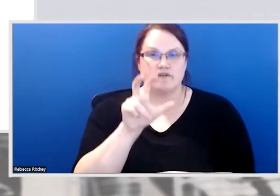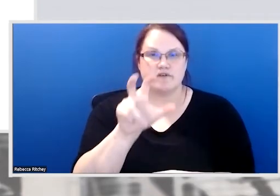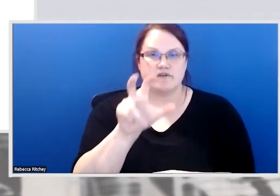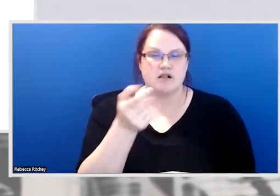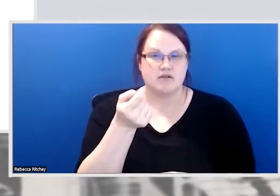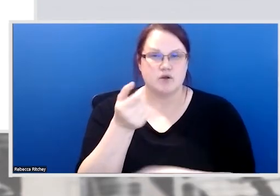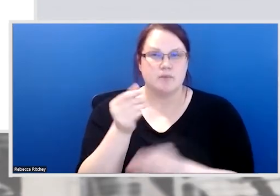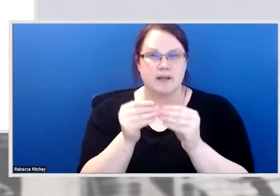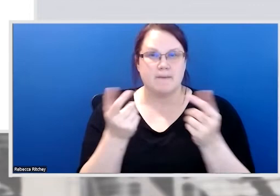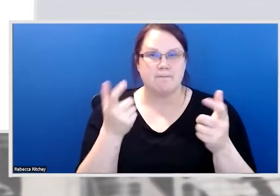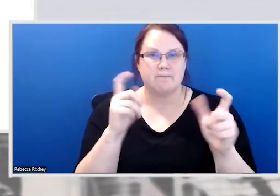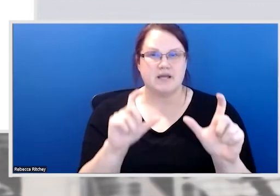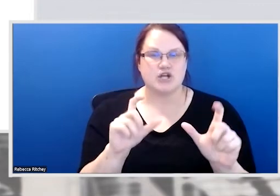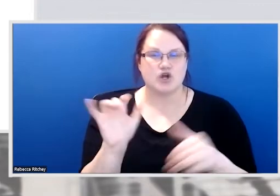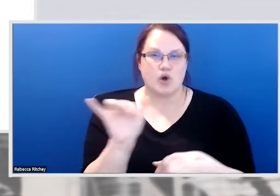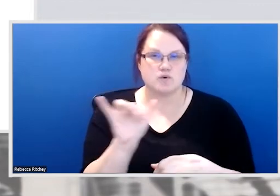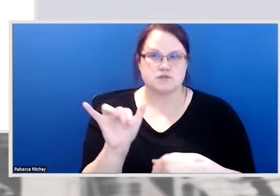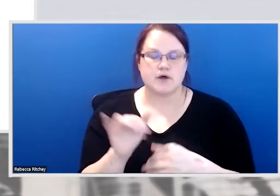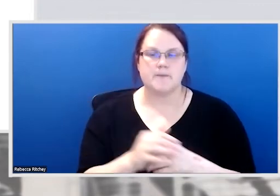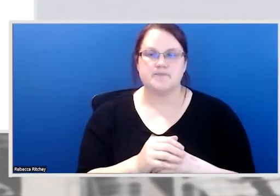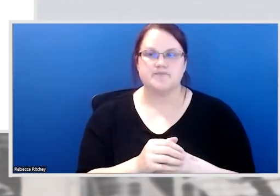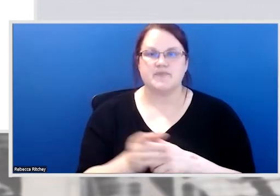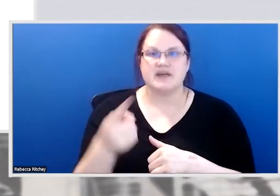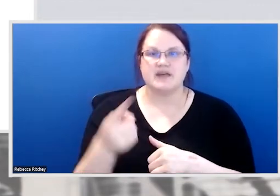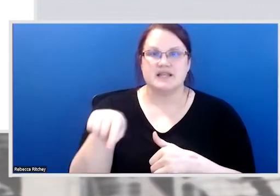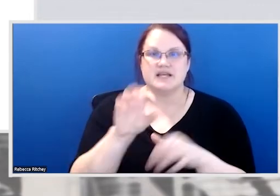larger even. So these are